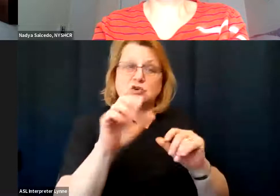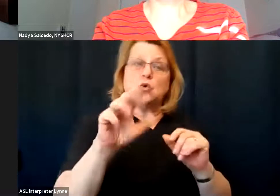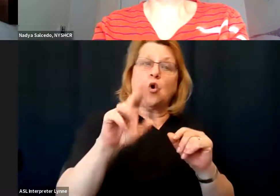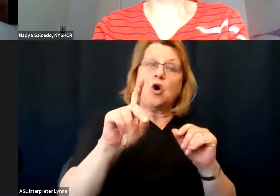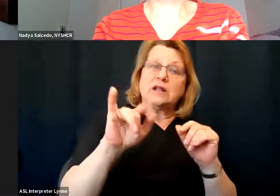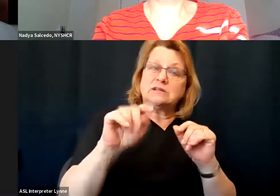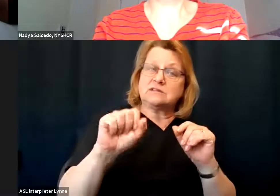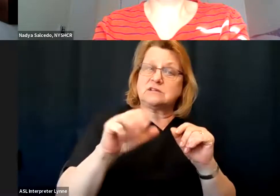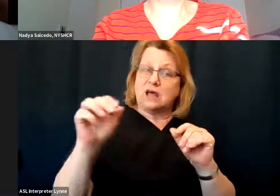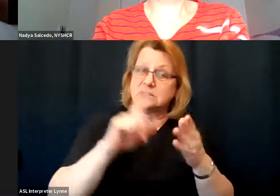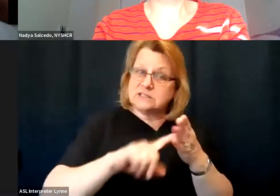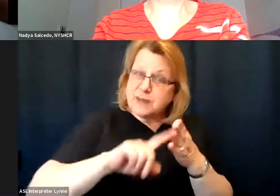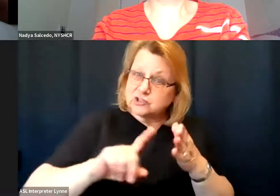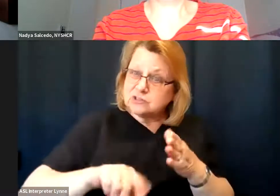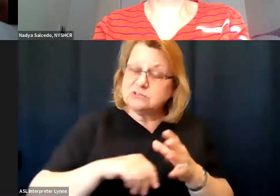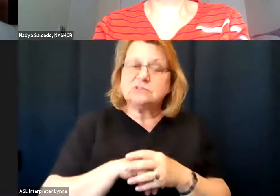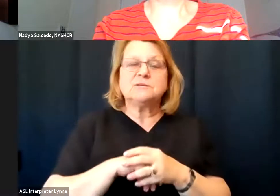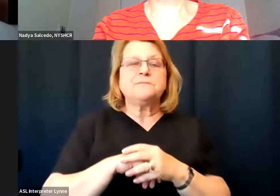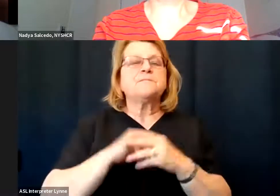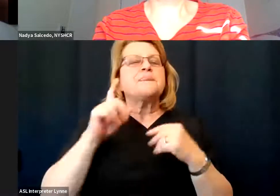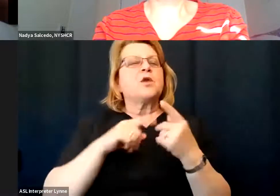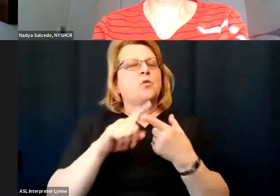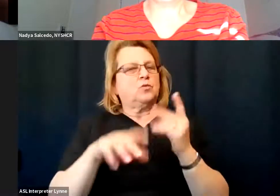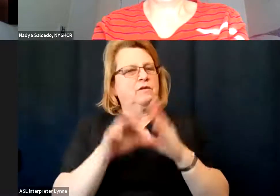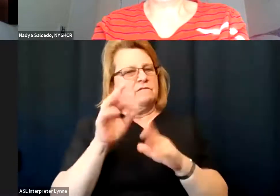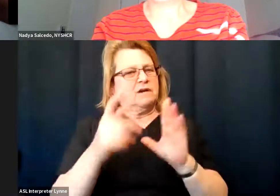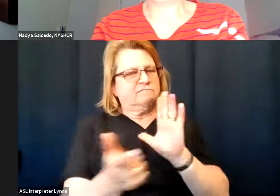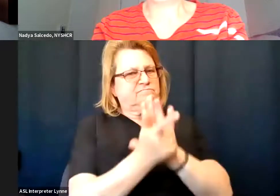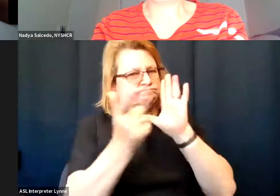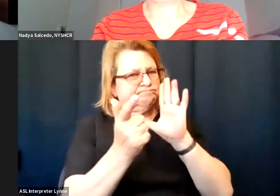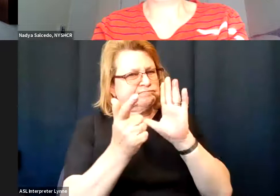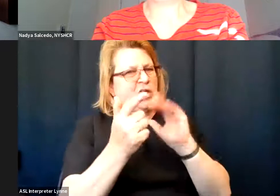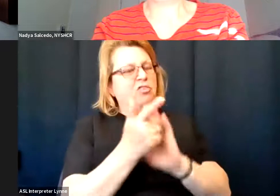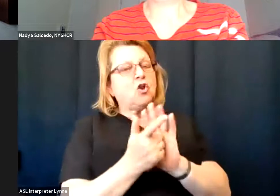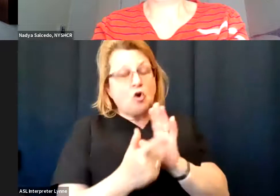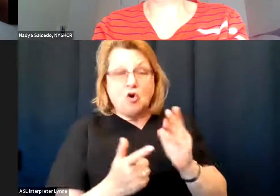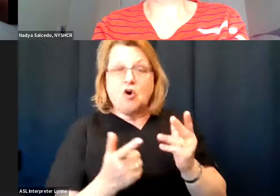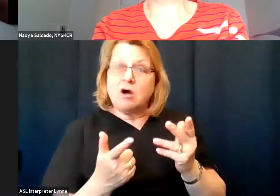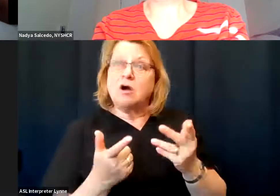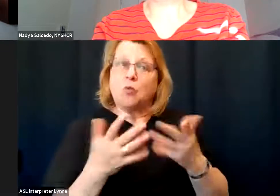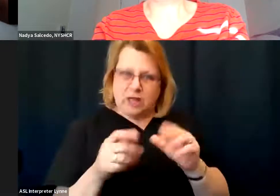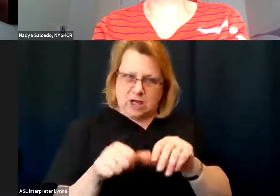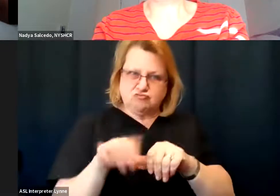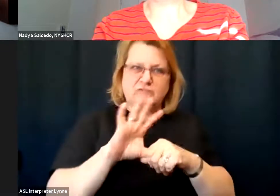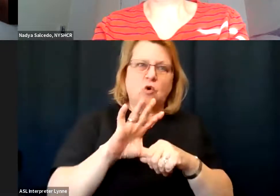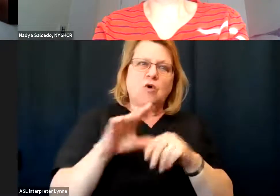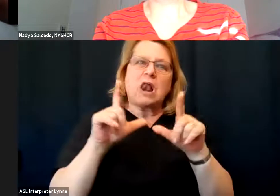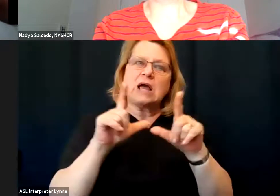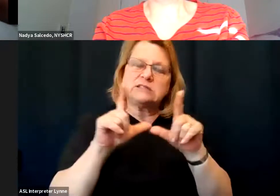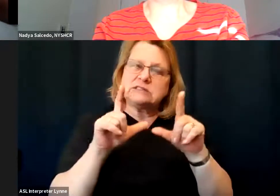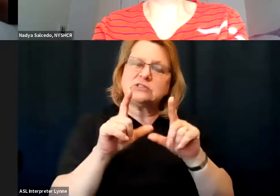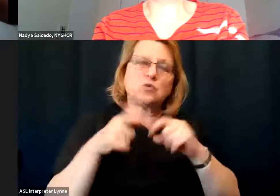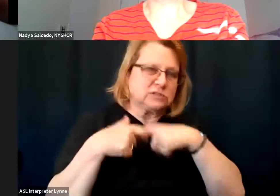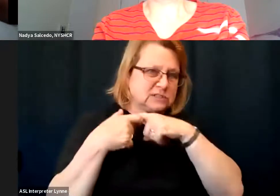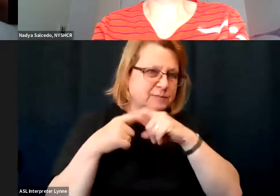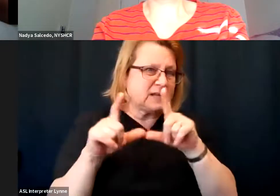inspections. When violations are found, the statutes authorize us to revoke or suspend a license, to issue a